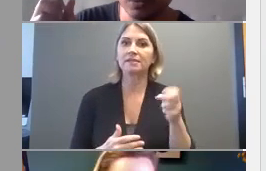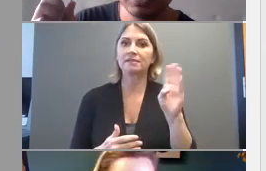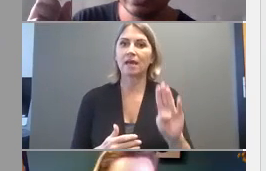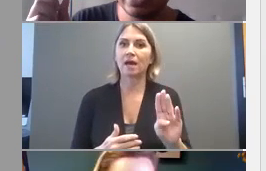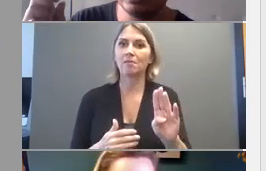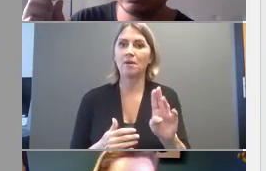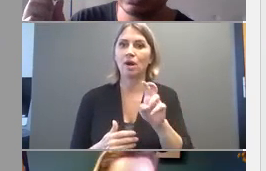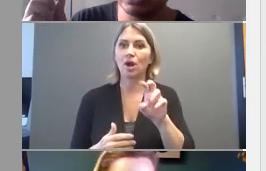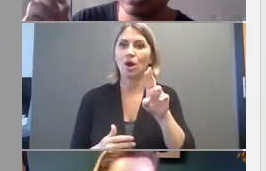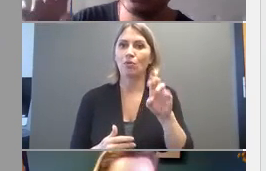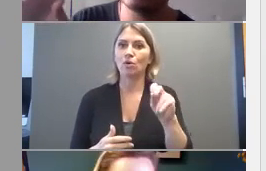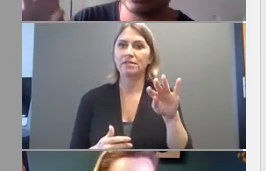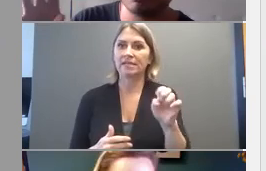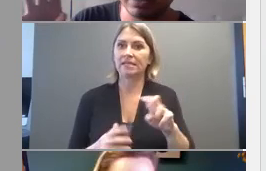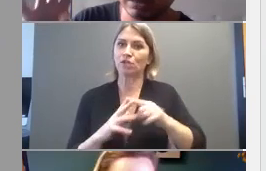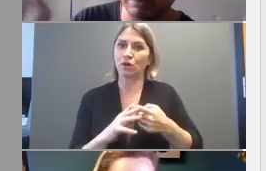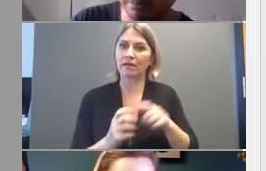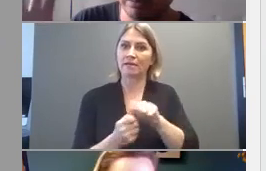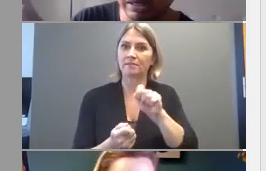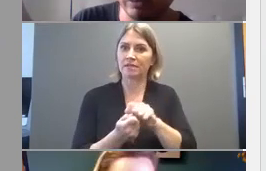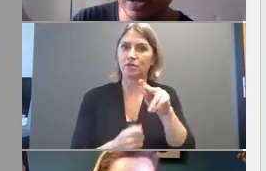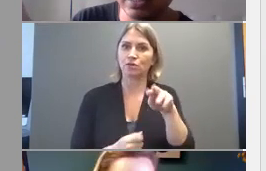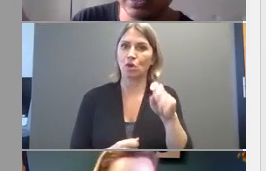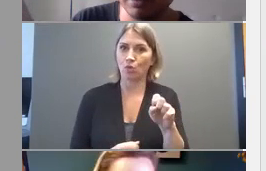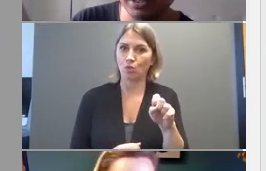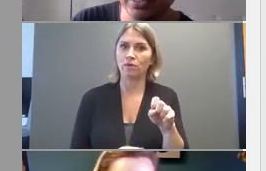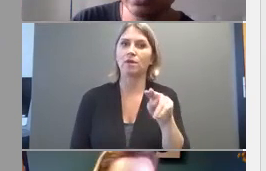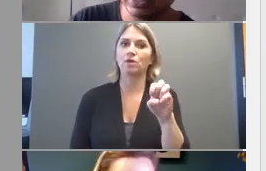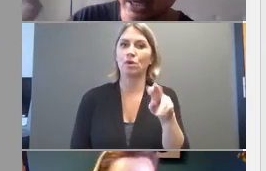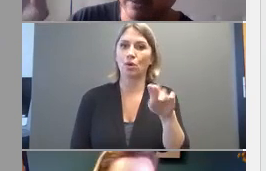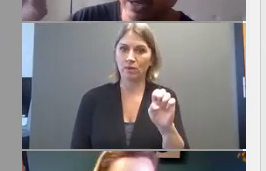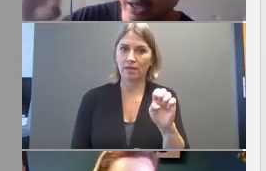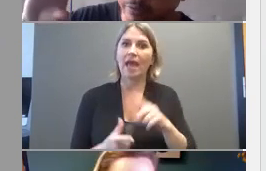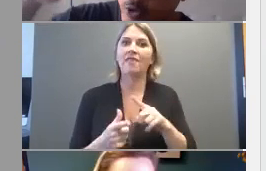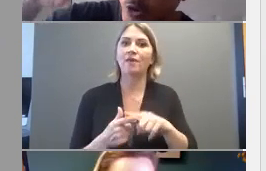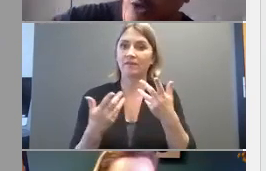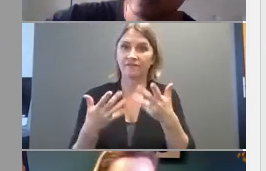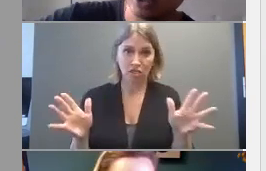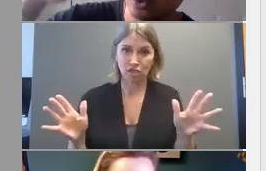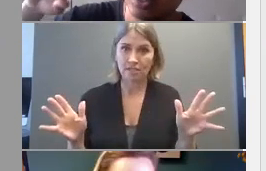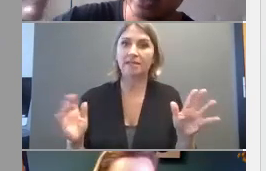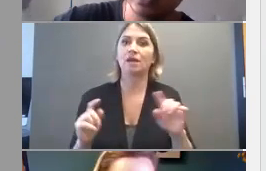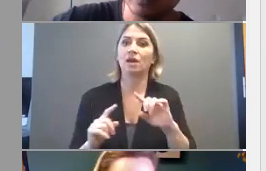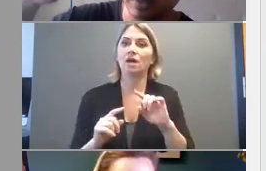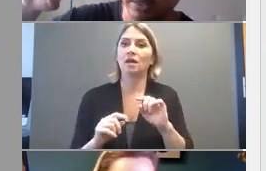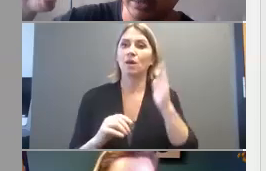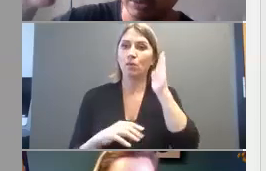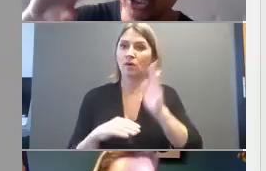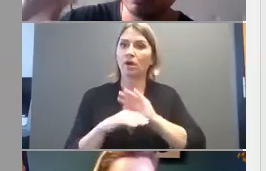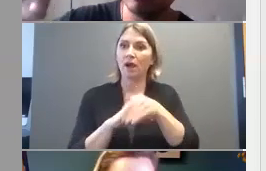node U and it terminates at once it terminates, it will cover all of the nodes that